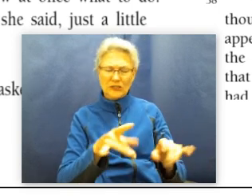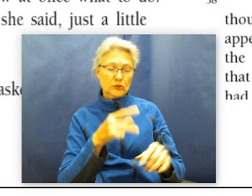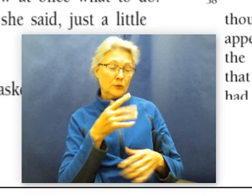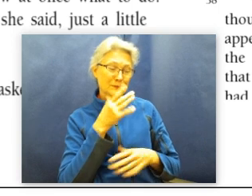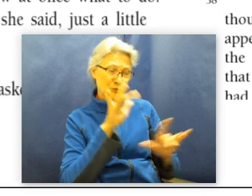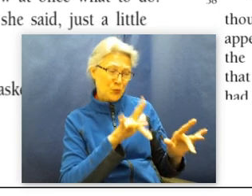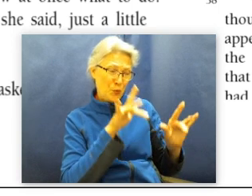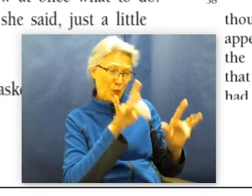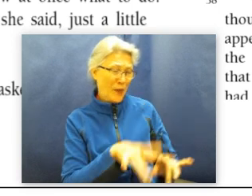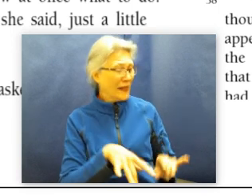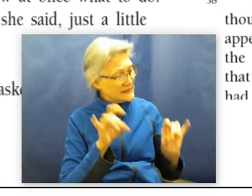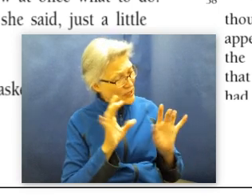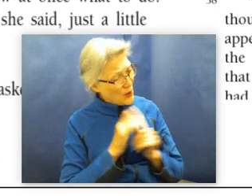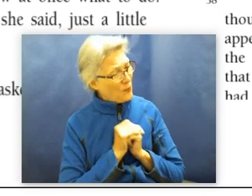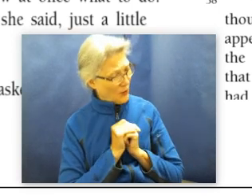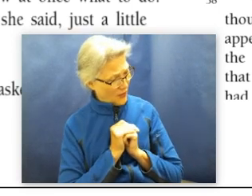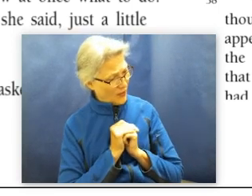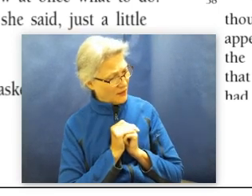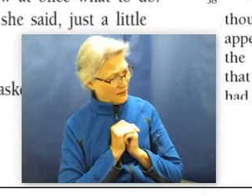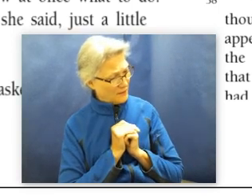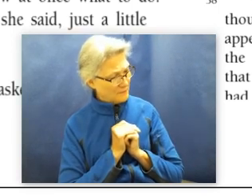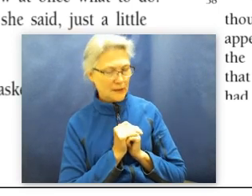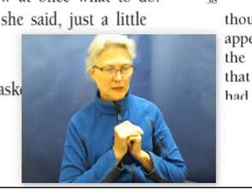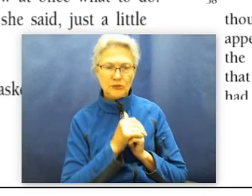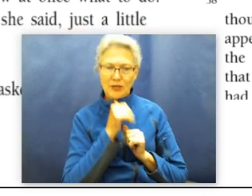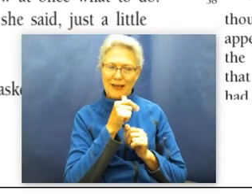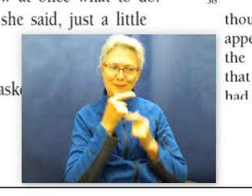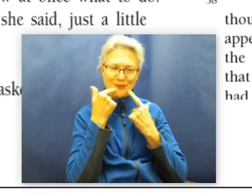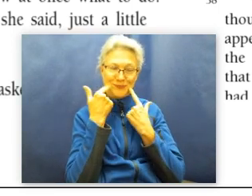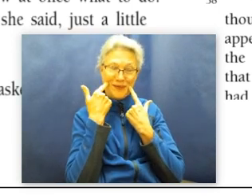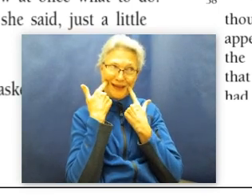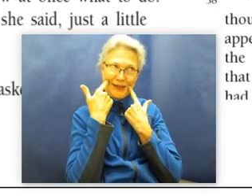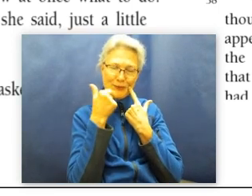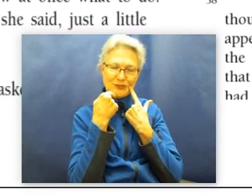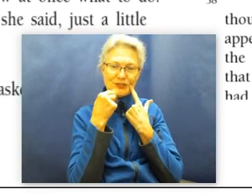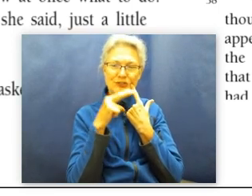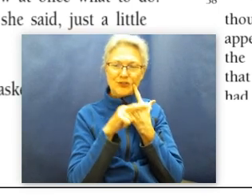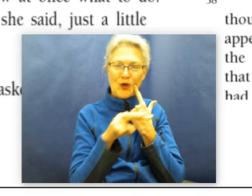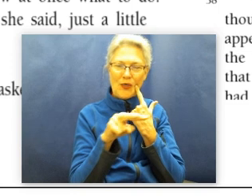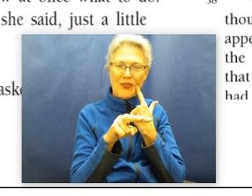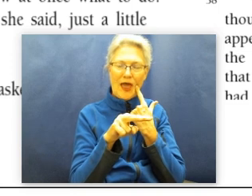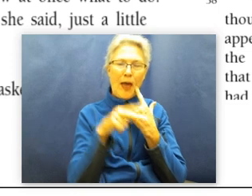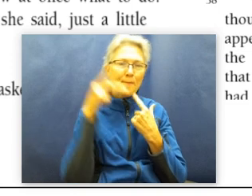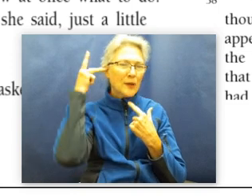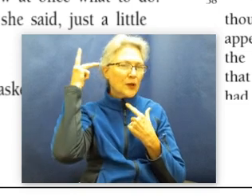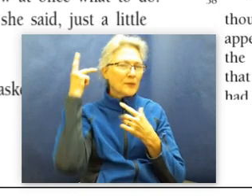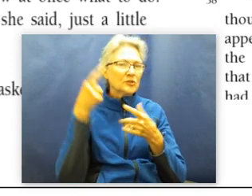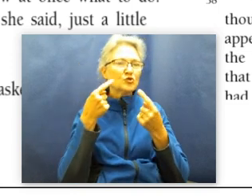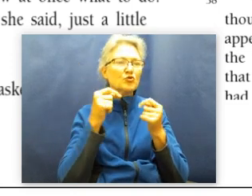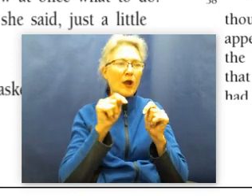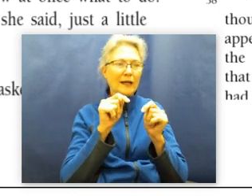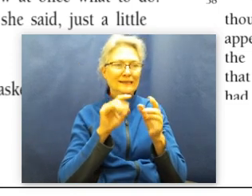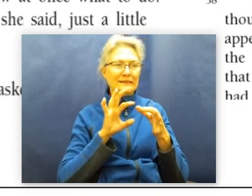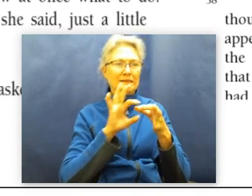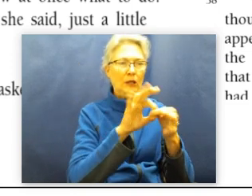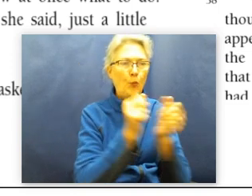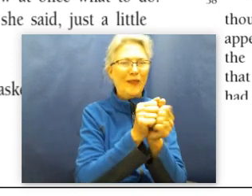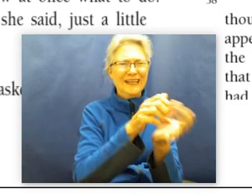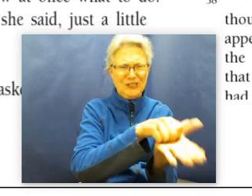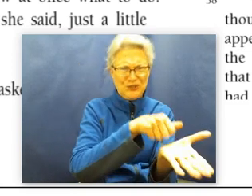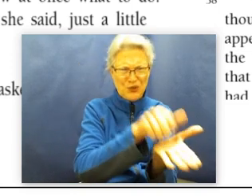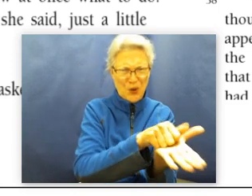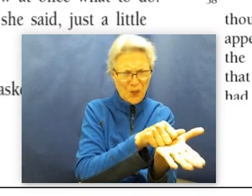How awful, she said, but she could not help smiling when she saw that he had been trying to stick it on with soap.